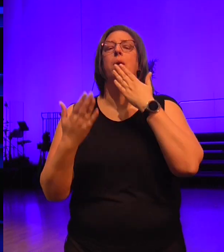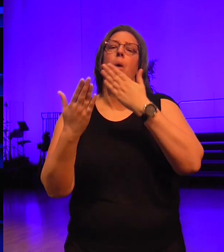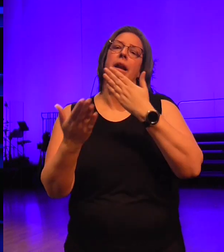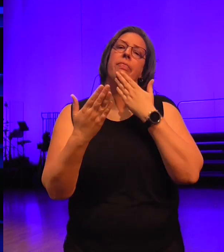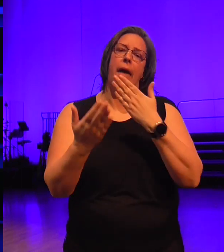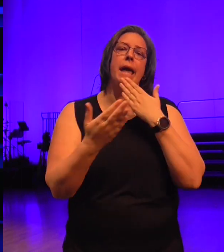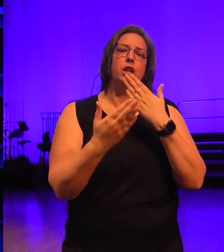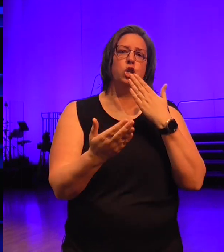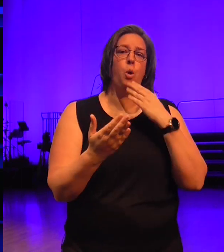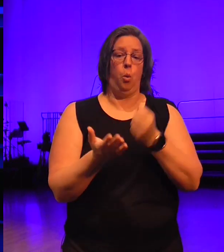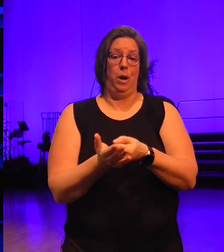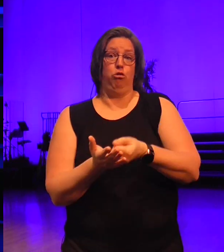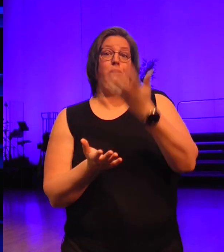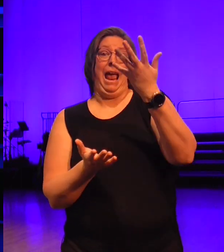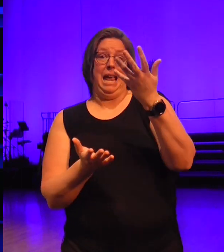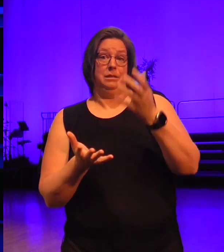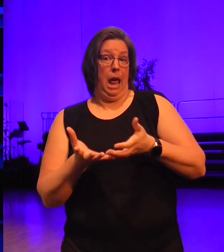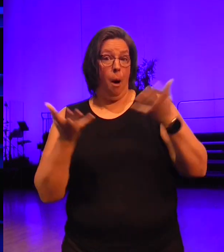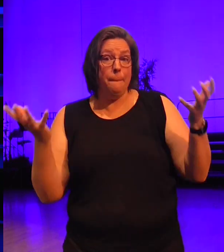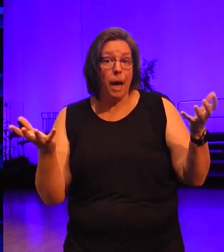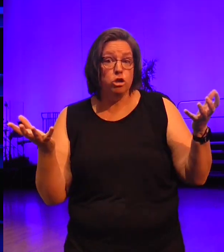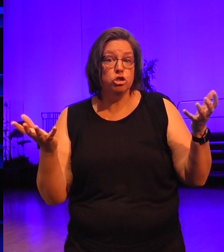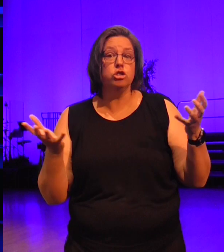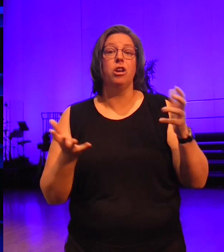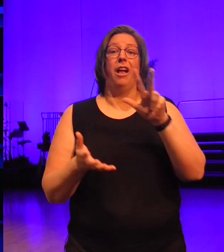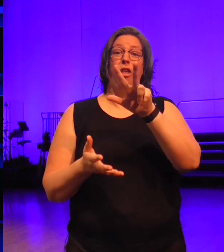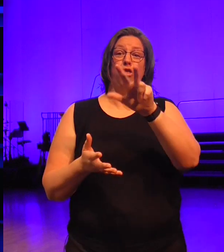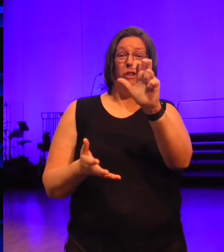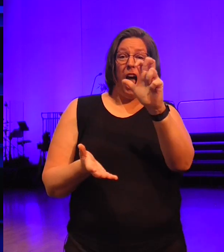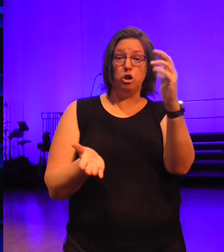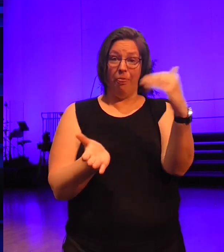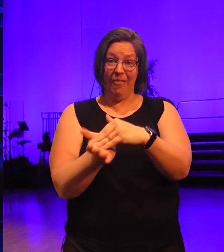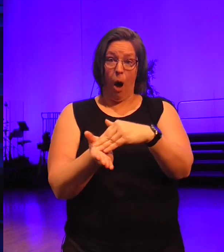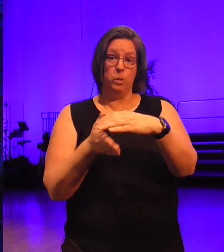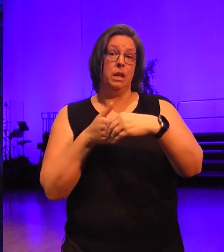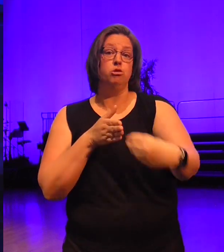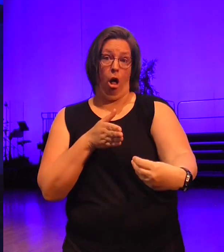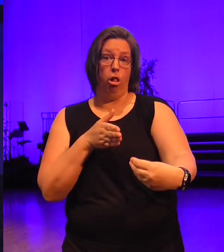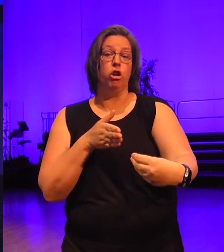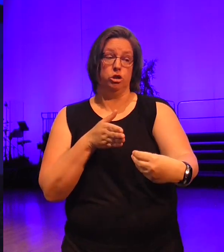raised in that 6 weeks for our Mile High Church Fund almost $300,000. Isn't that awesome?